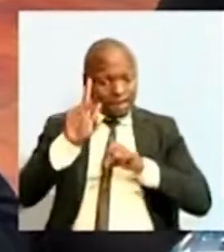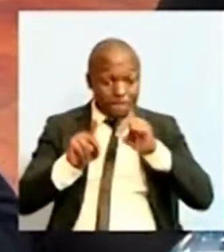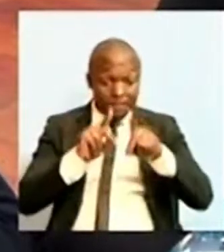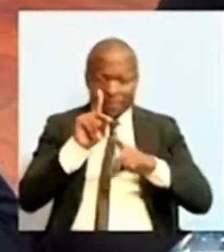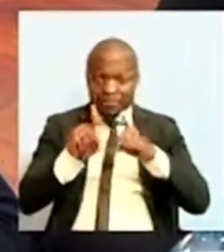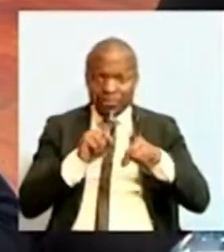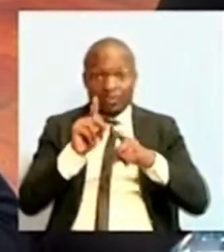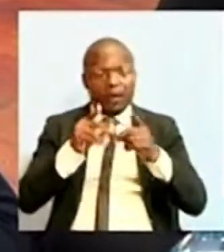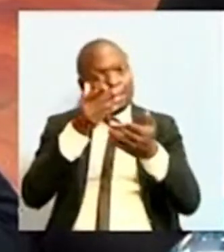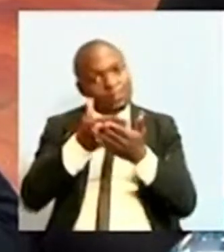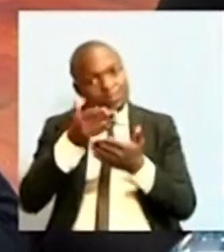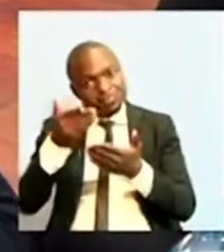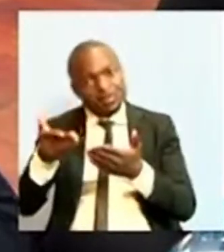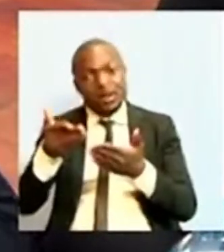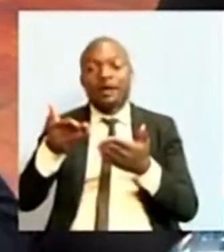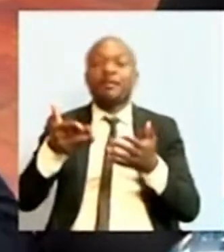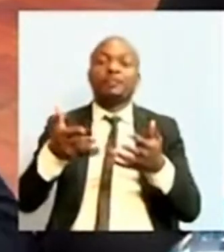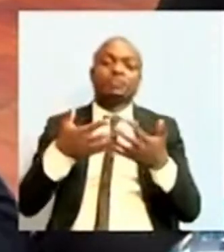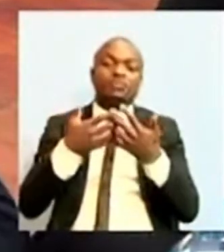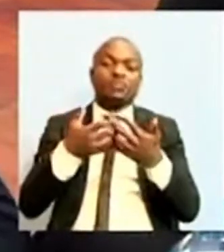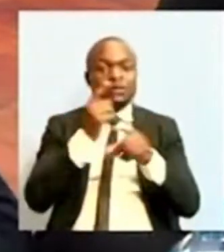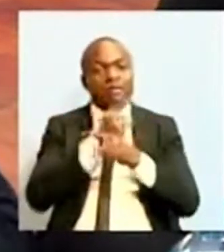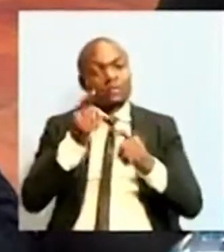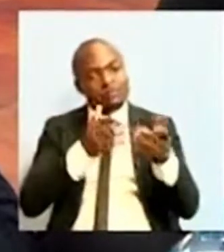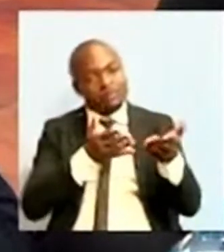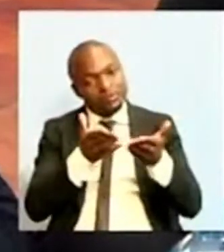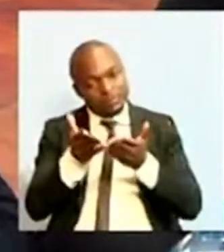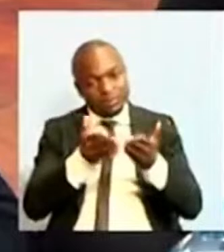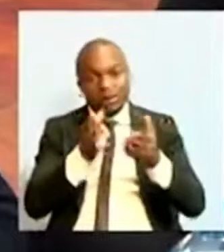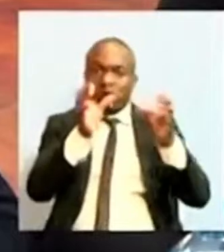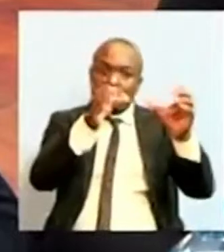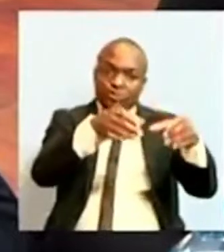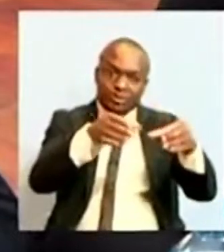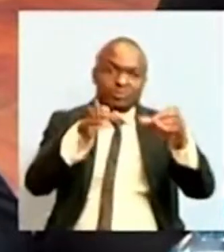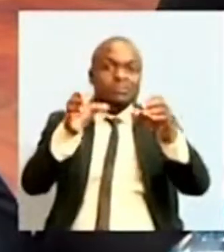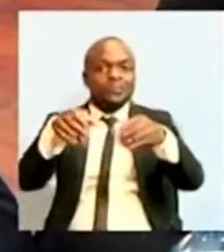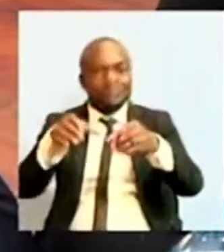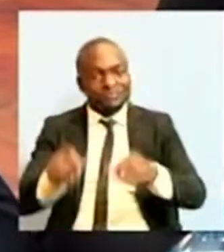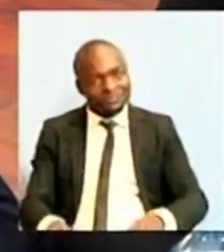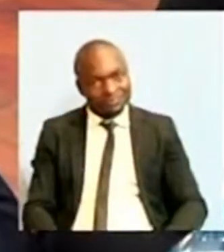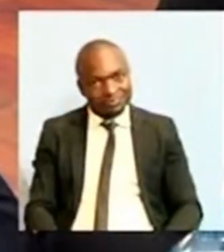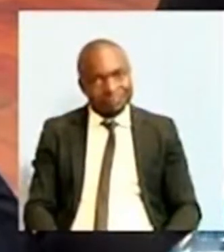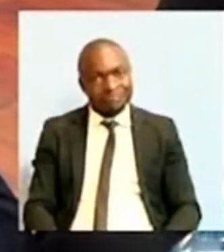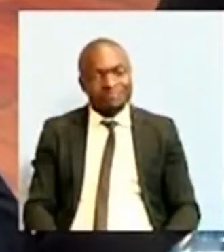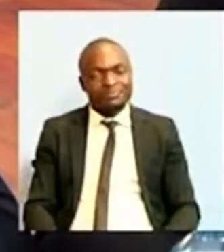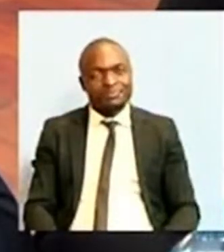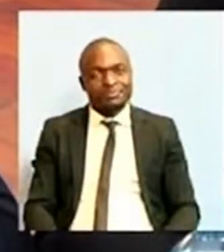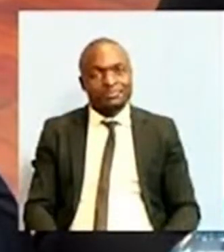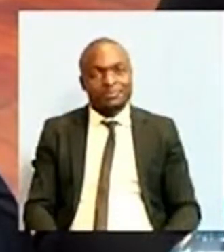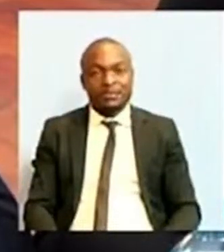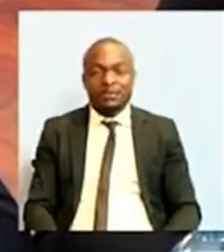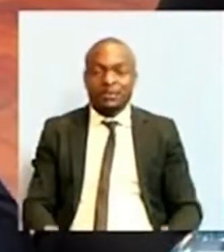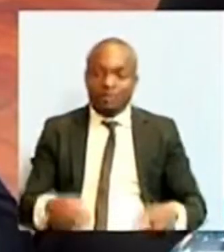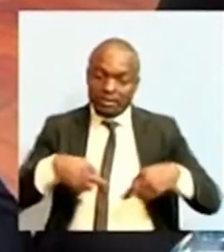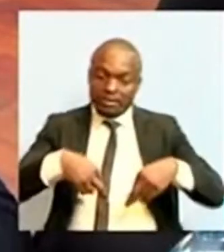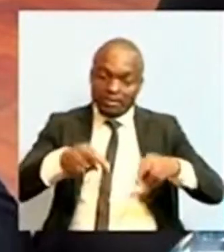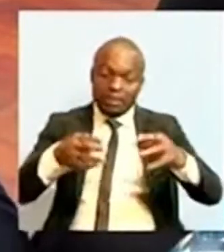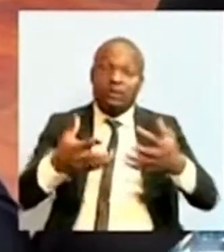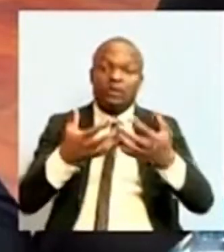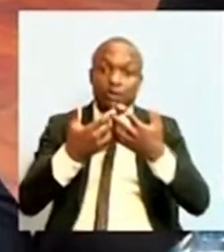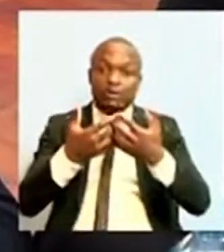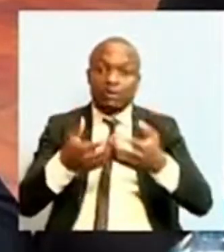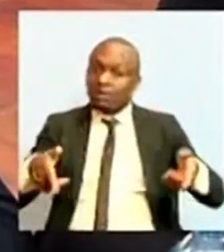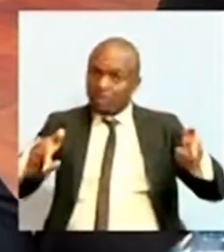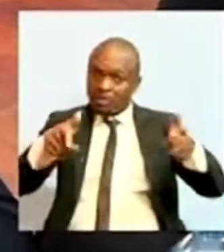of buying equipment to just service the communities in terms of earth moving equipment using the